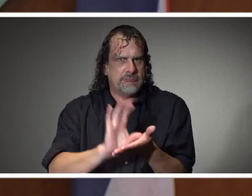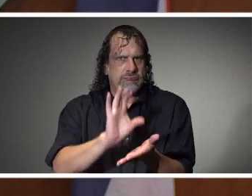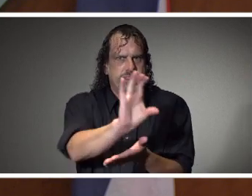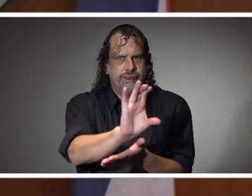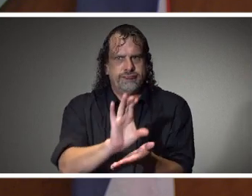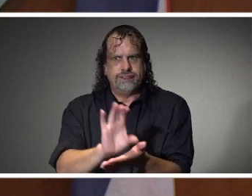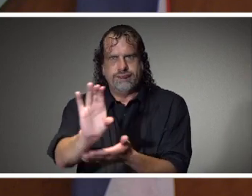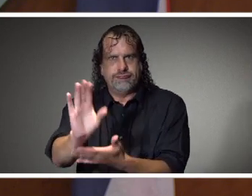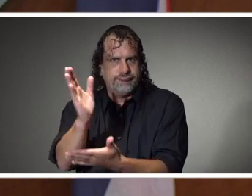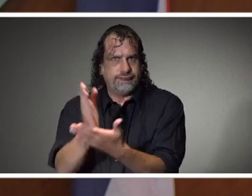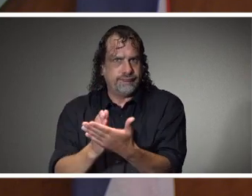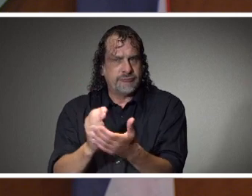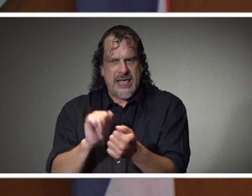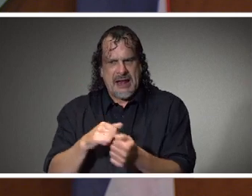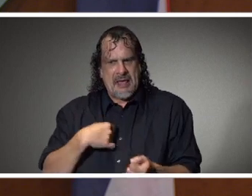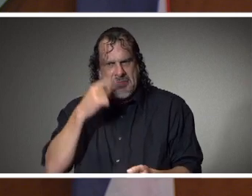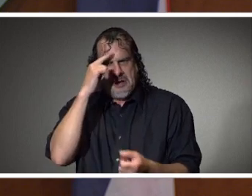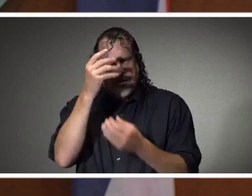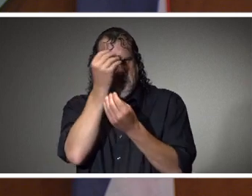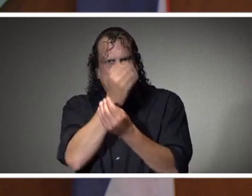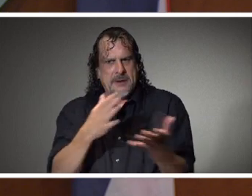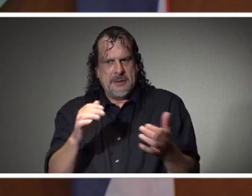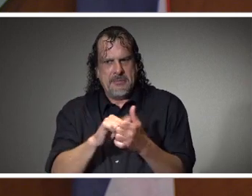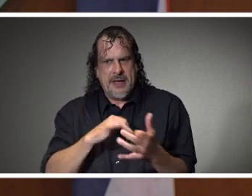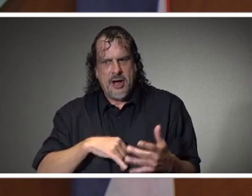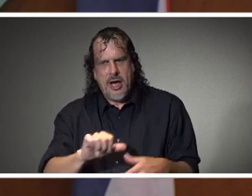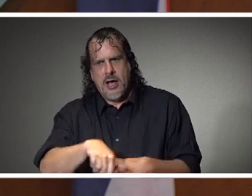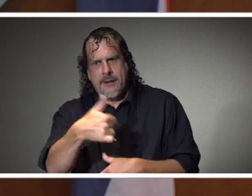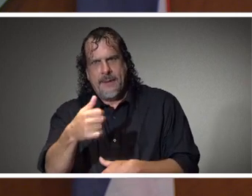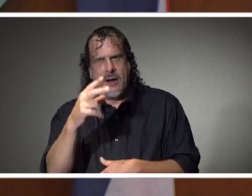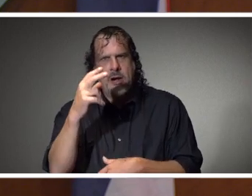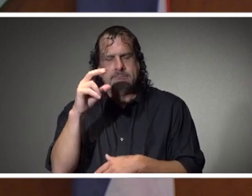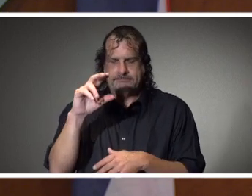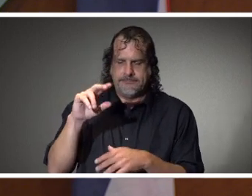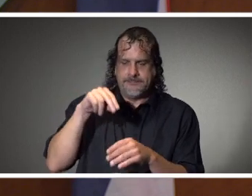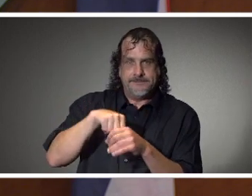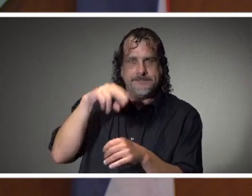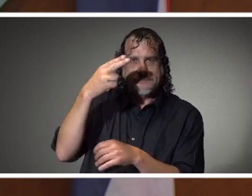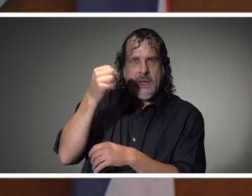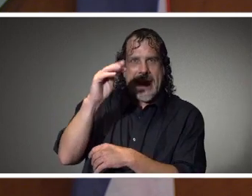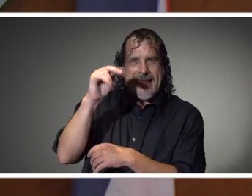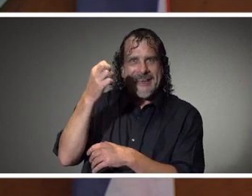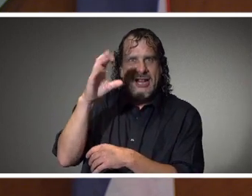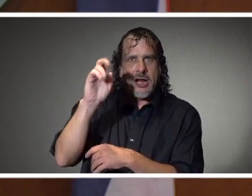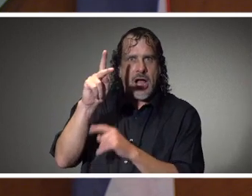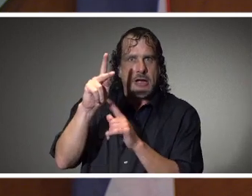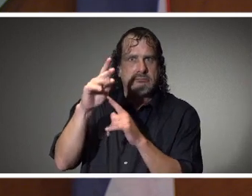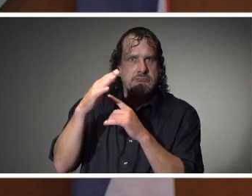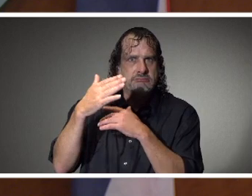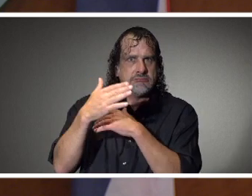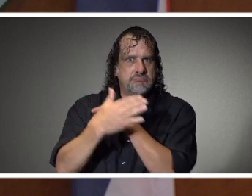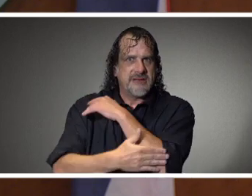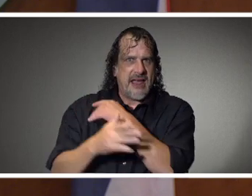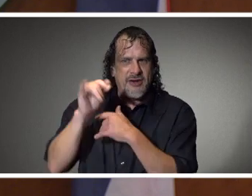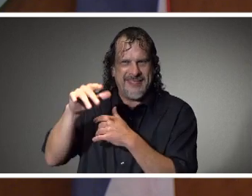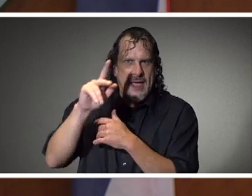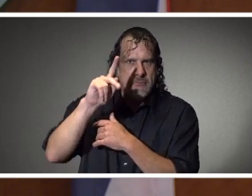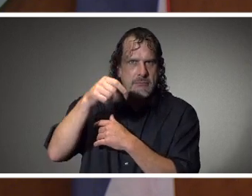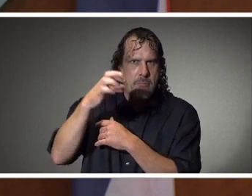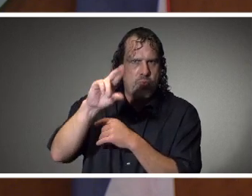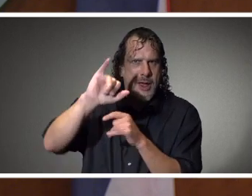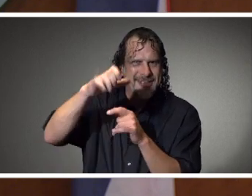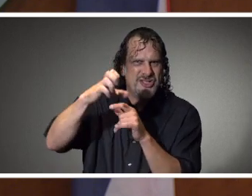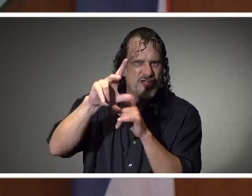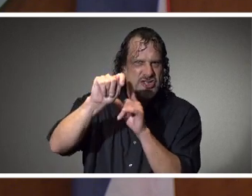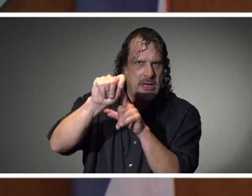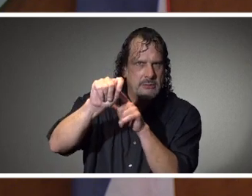will probably be an announcement about an additional project in Hancock County that gets funded relatively soon. We've been working to